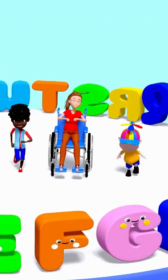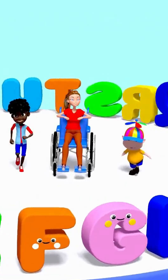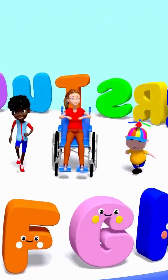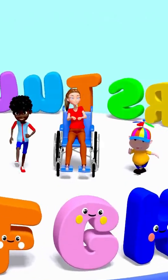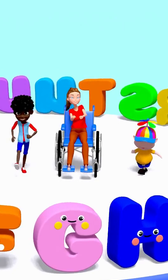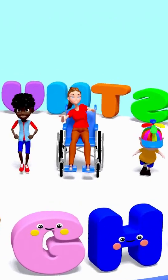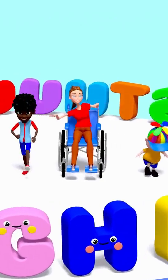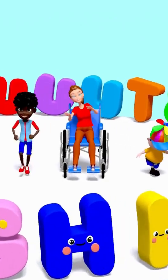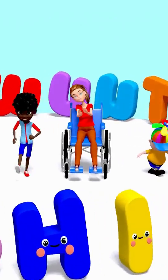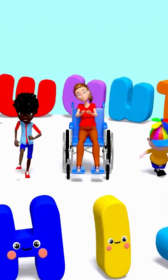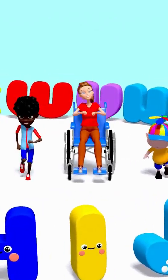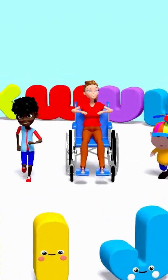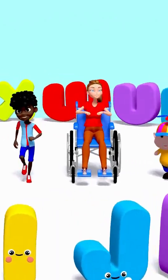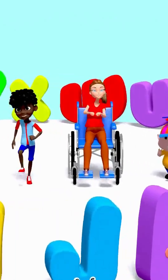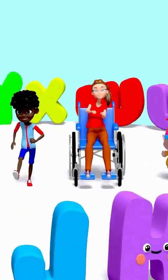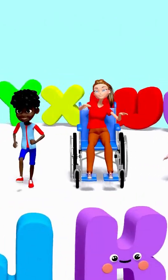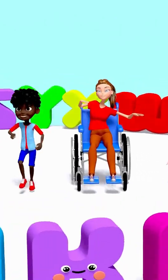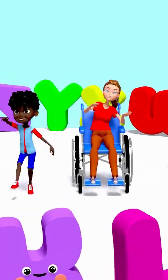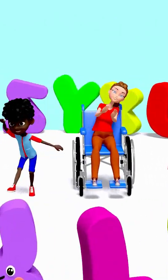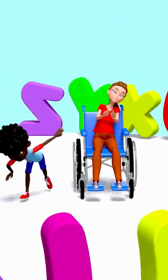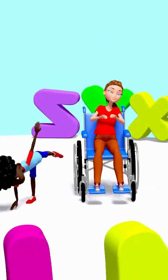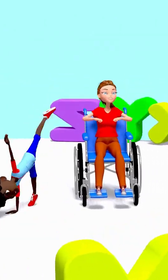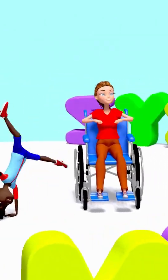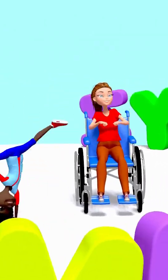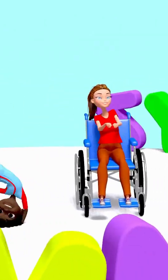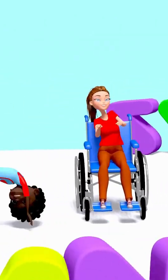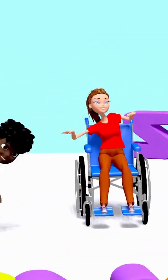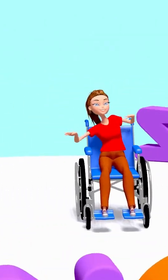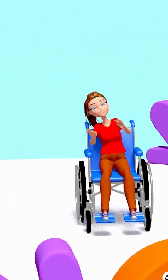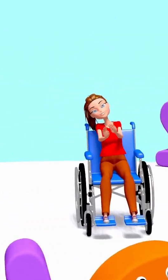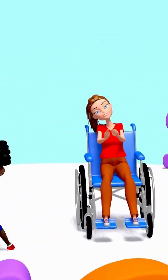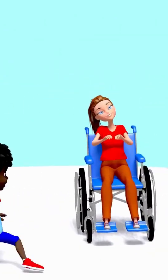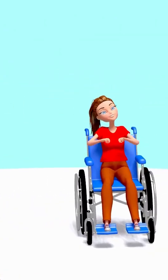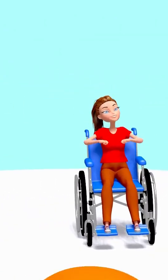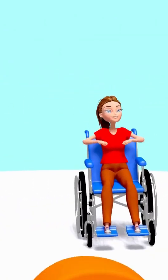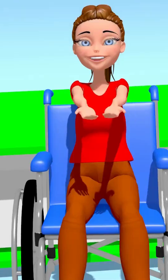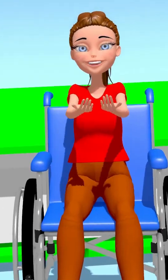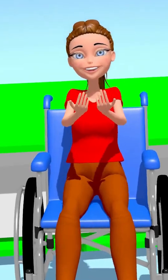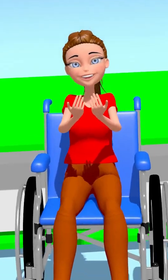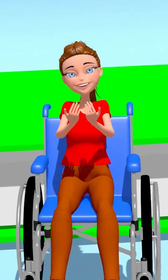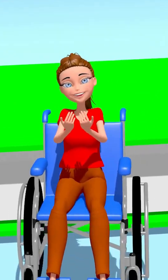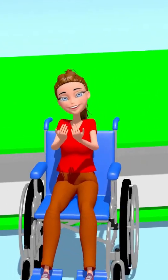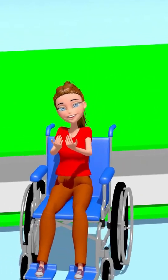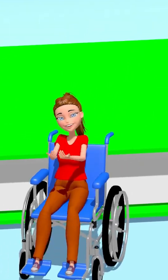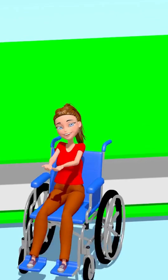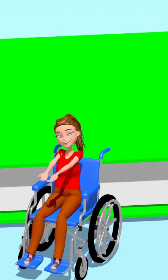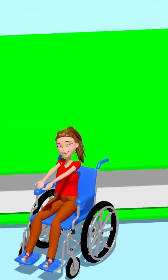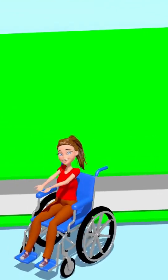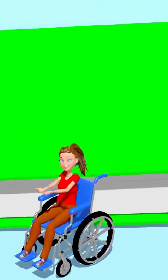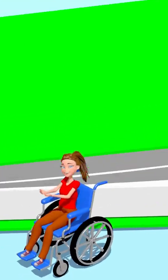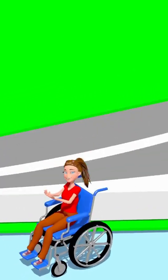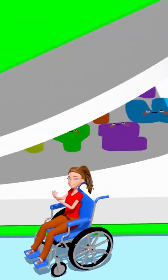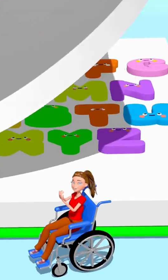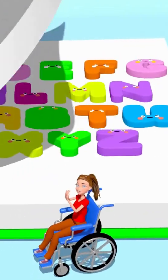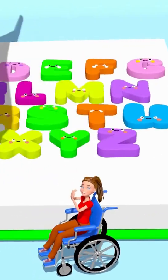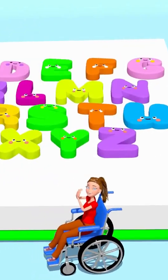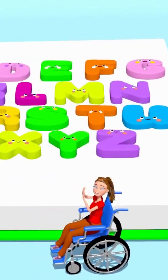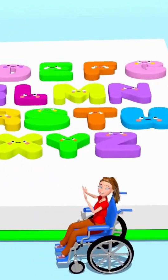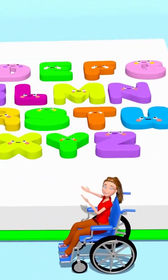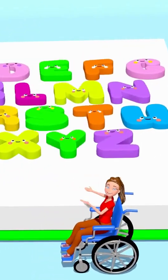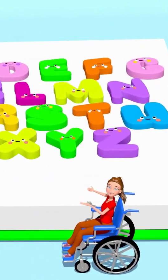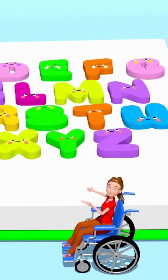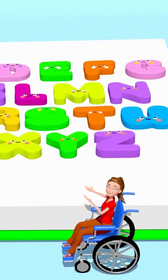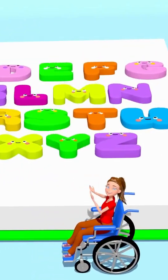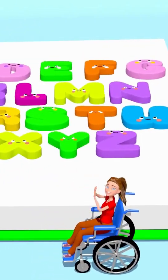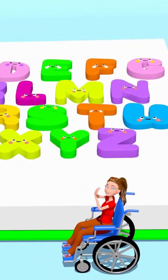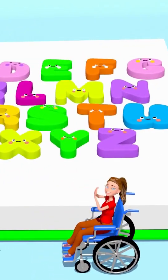my ABCs. I know my ABCs. I know my ABCs. Why don't you sing with me? Why